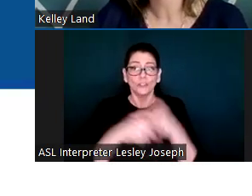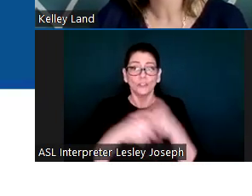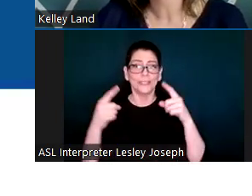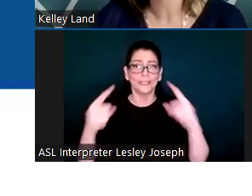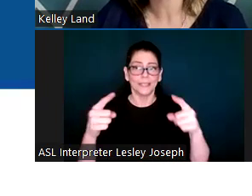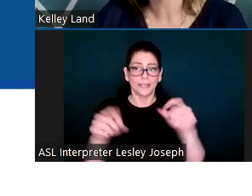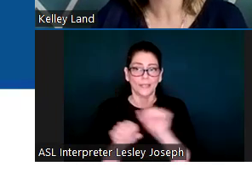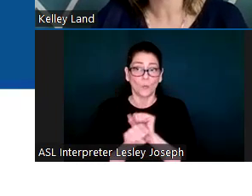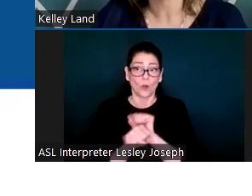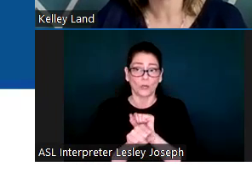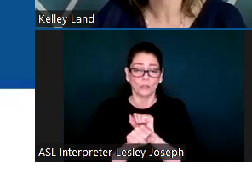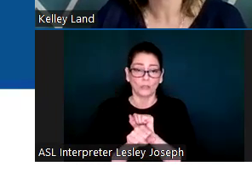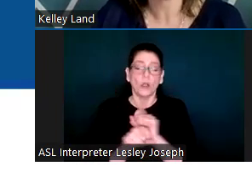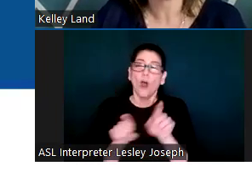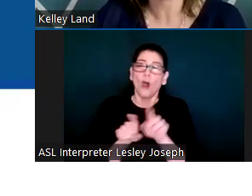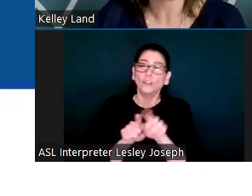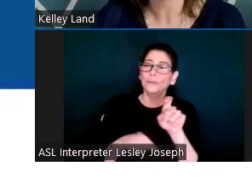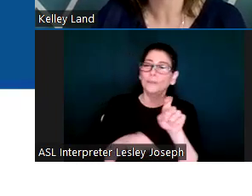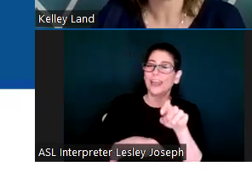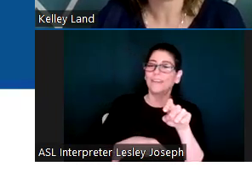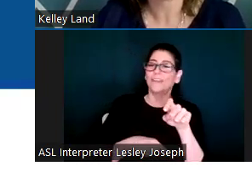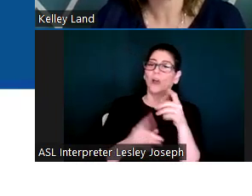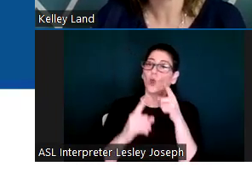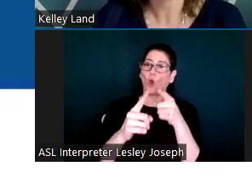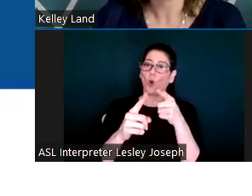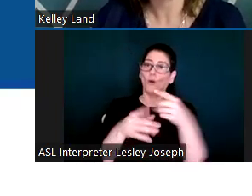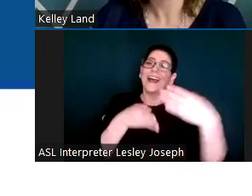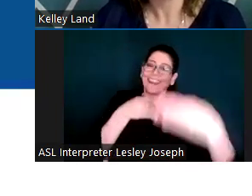and there does need to be an end goal to that support.